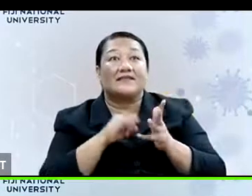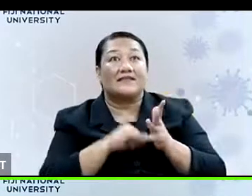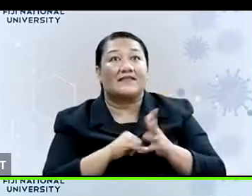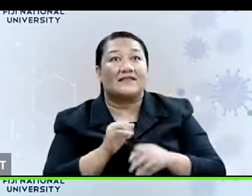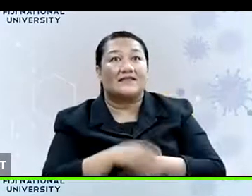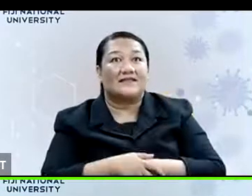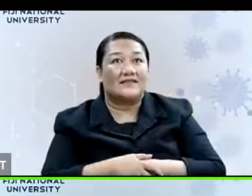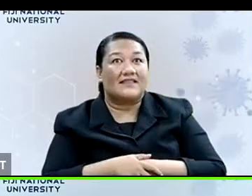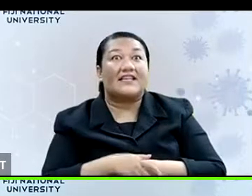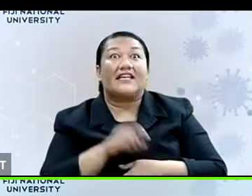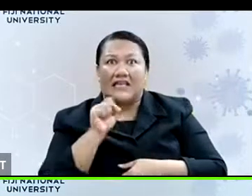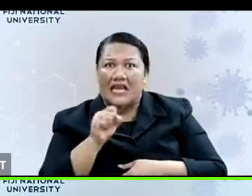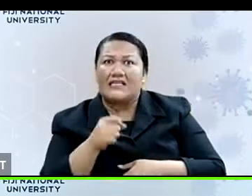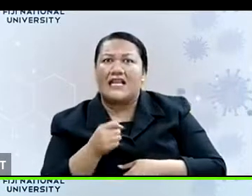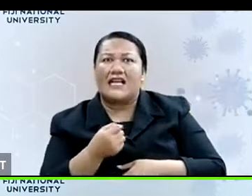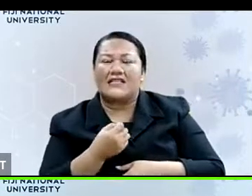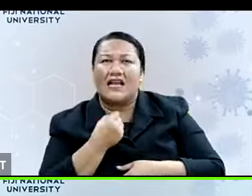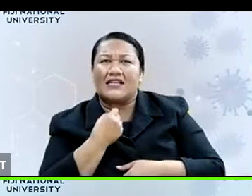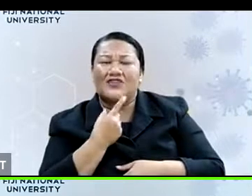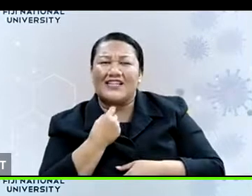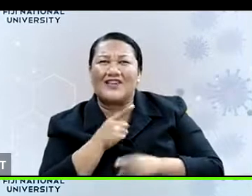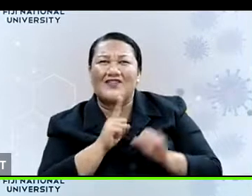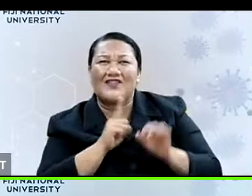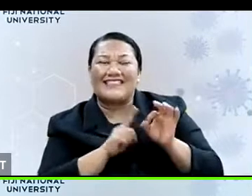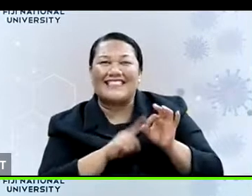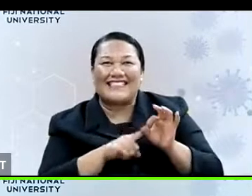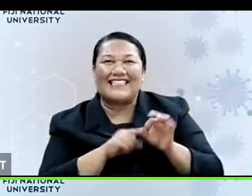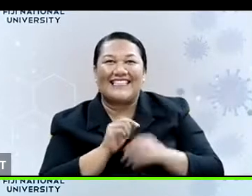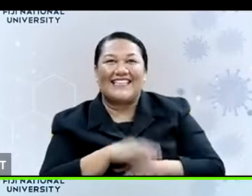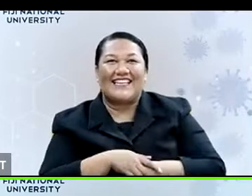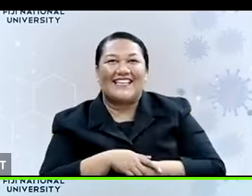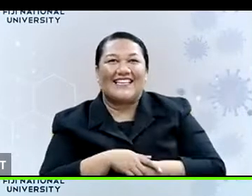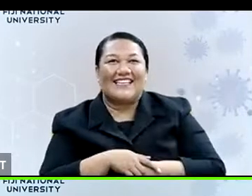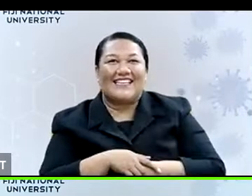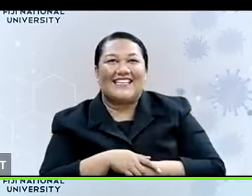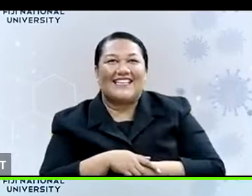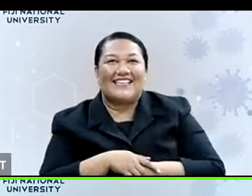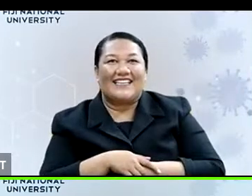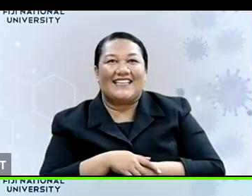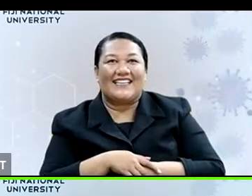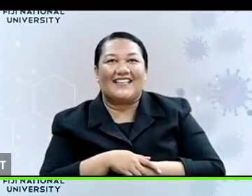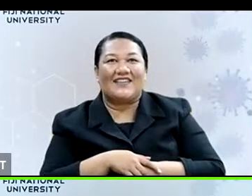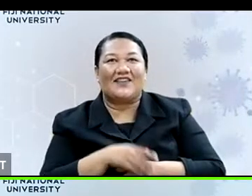I think that's a tricky question to answer, and I don't think we entirely